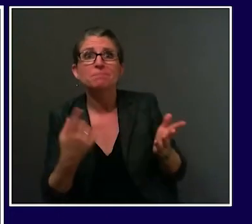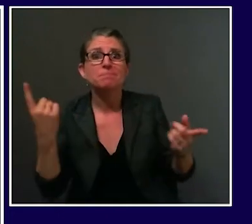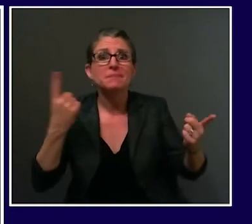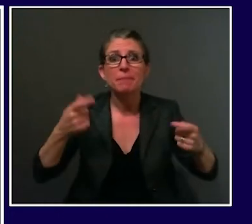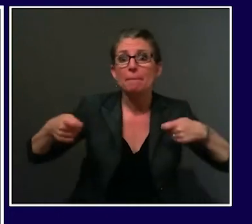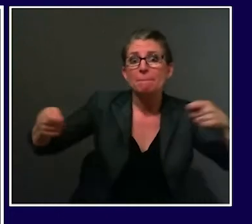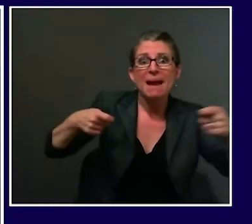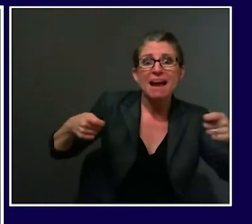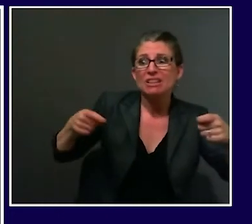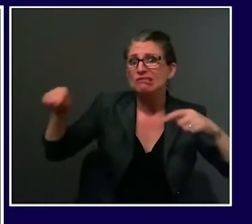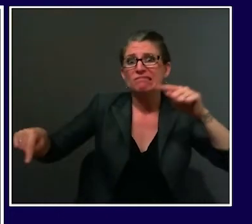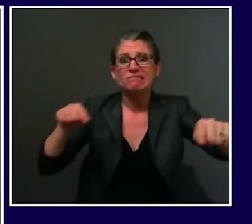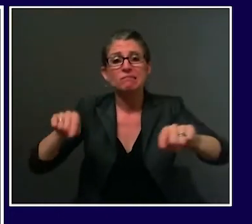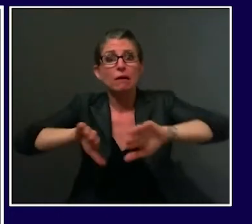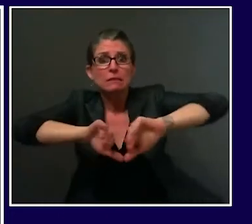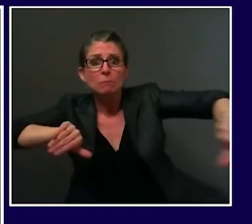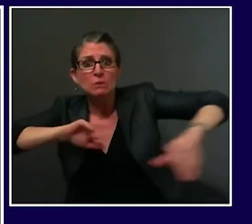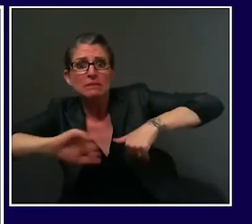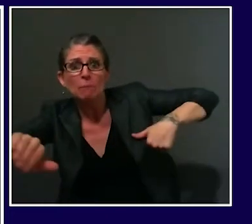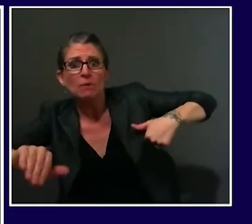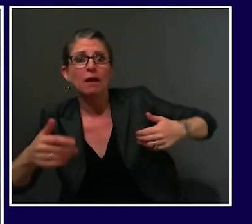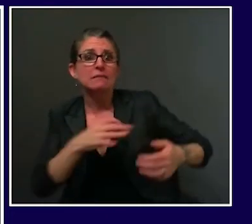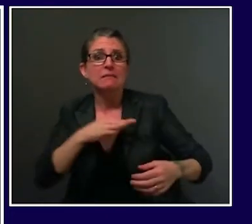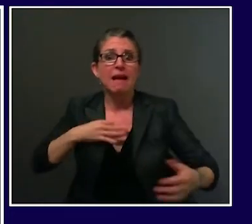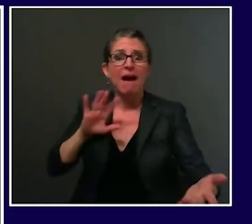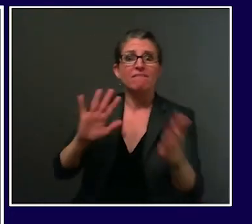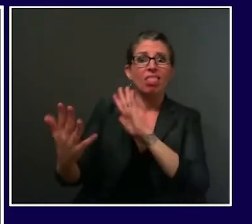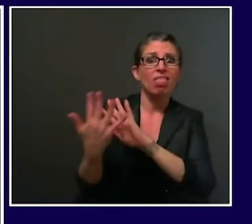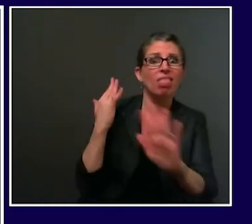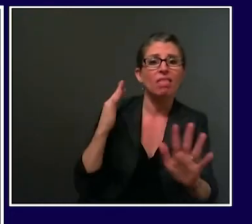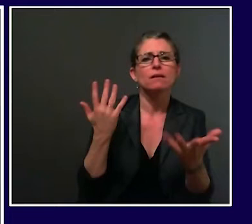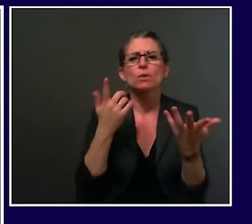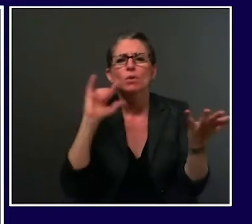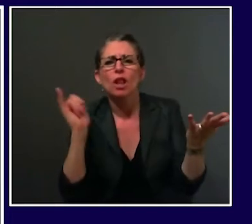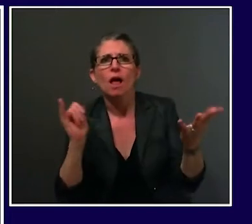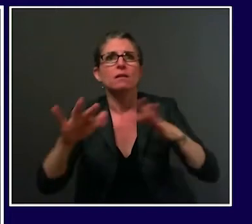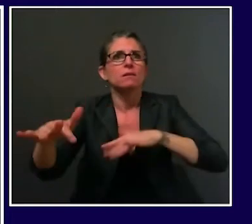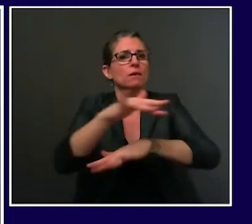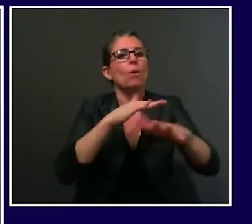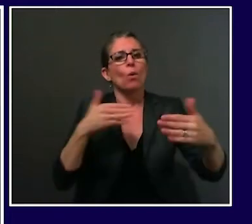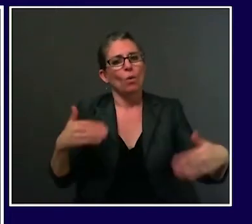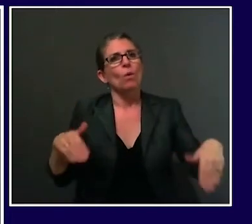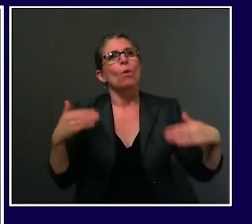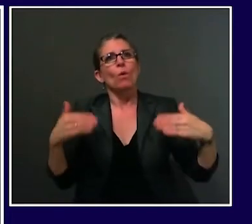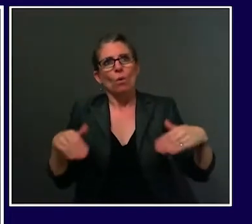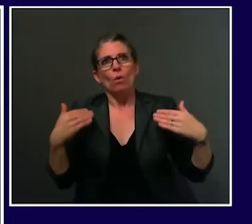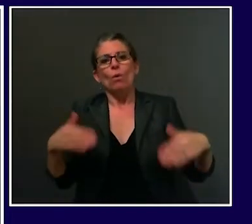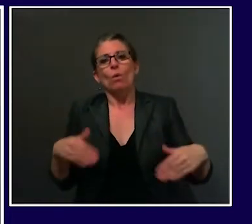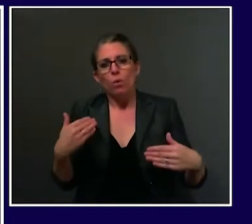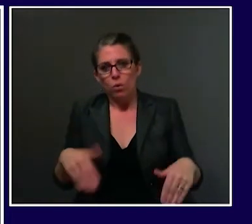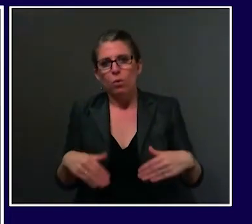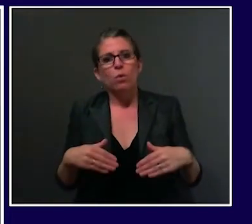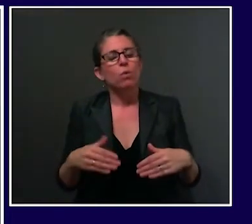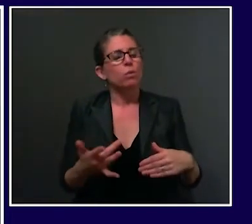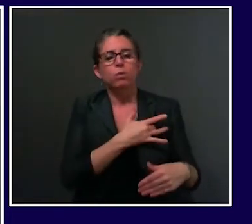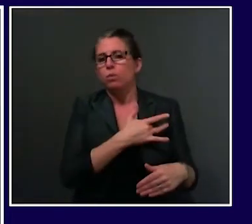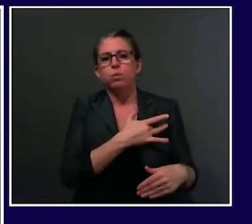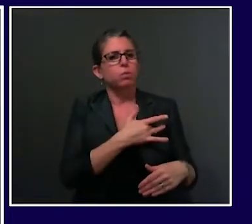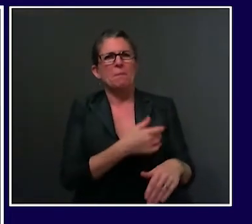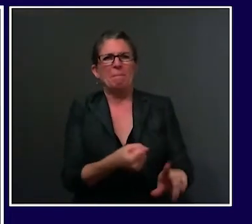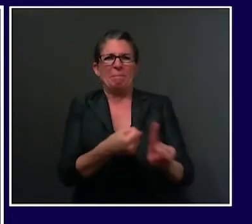management perspective. This is an incredibly challenging outbreak, partly because of the nature of the